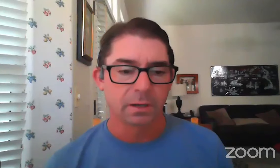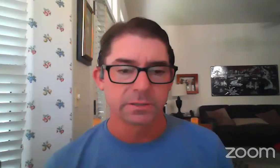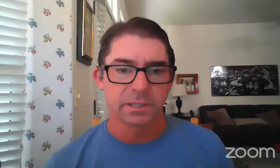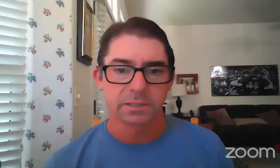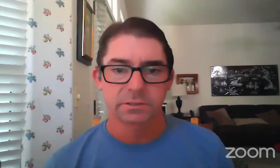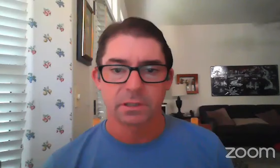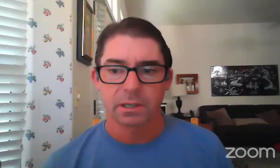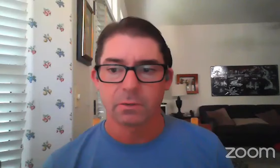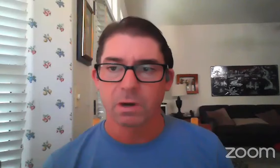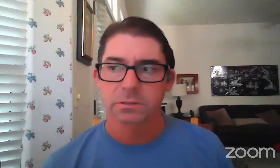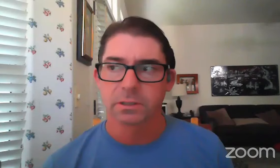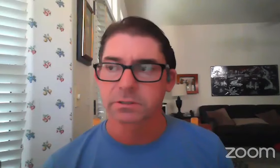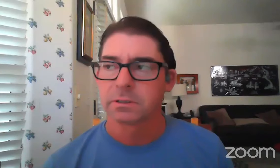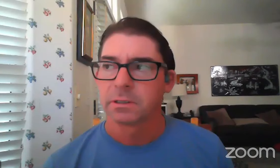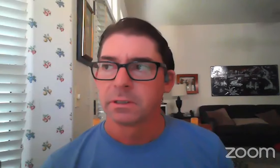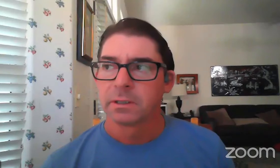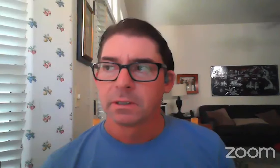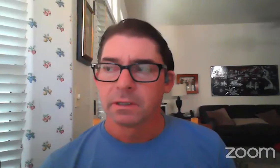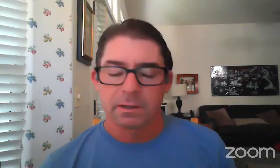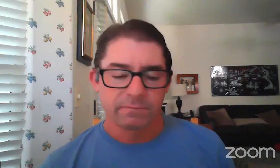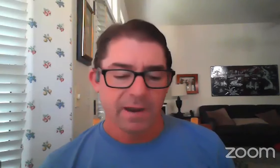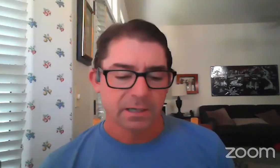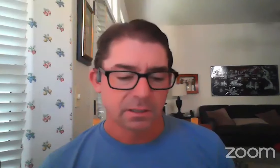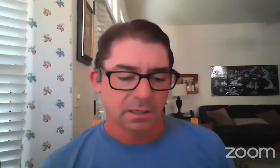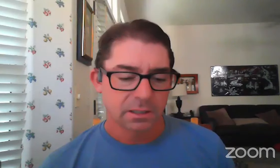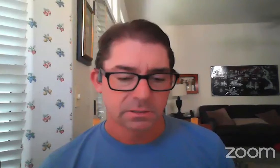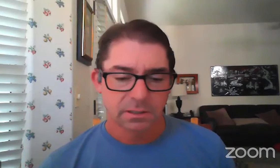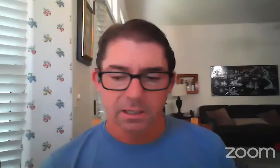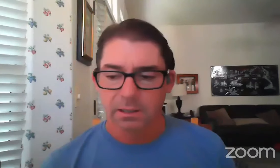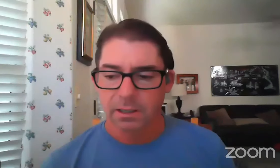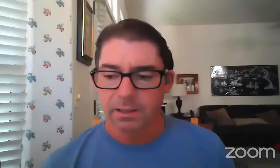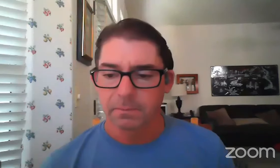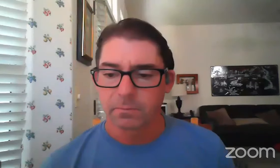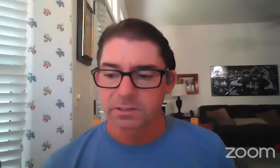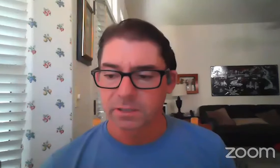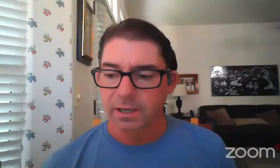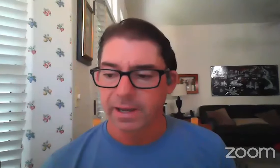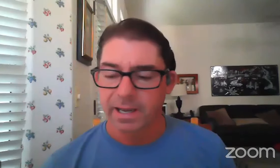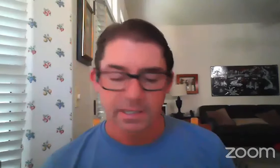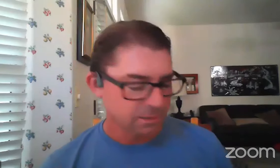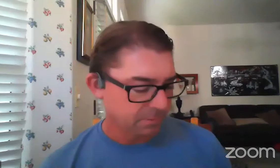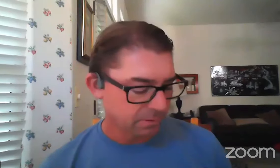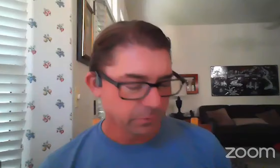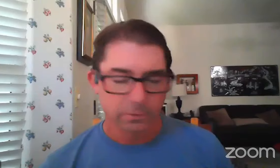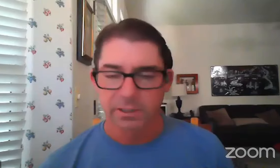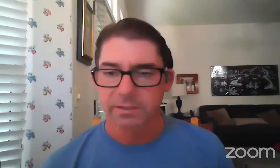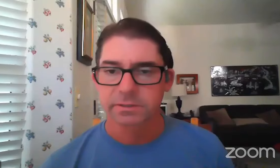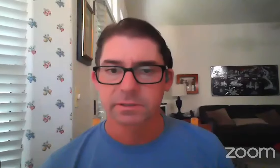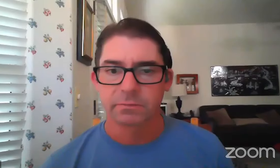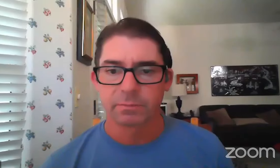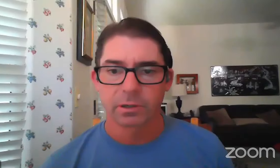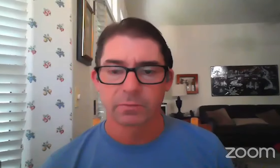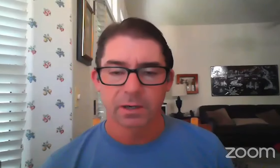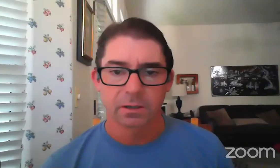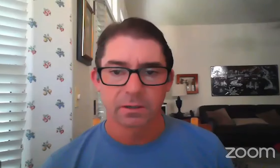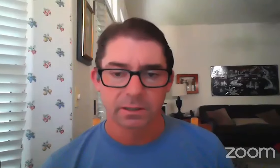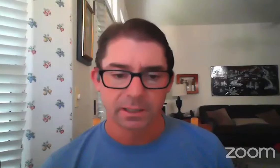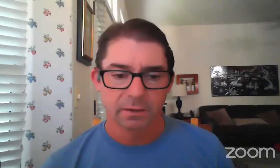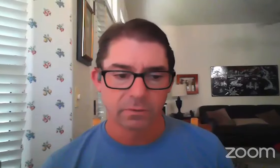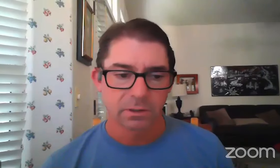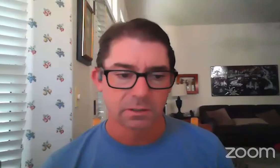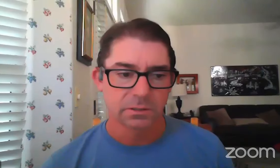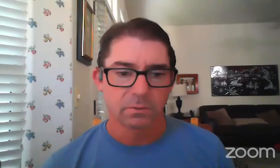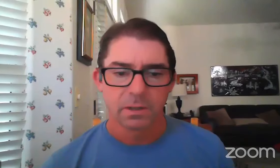are on the state's watch list. And in fact, yesterday we saw the highest number of total deaths. We broke a record